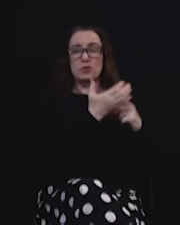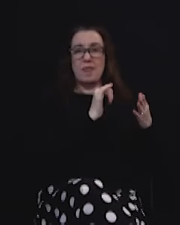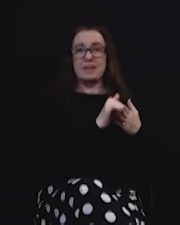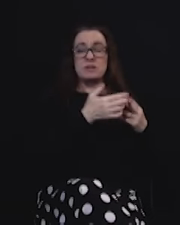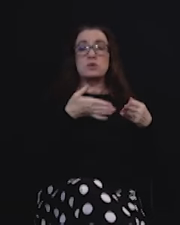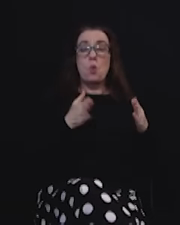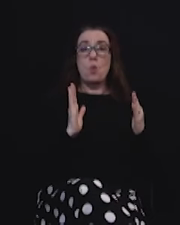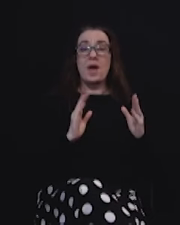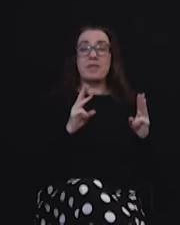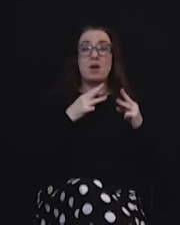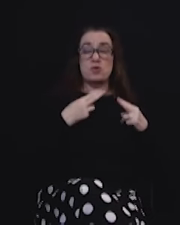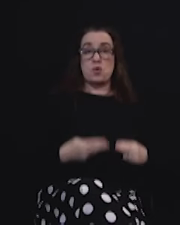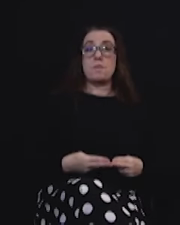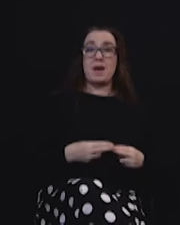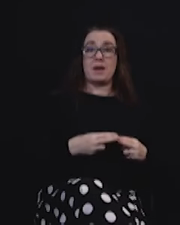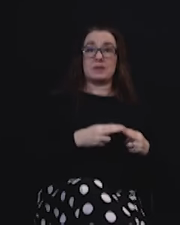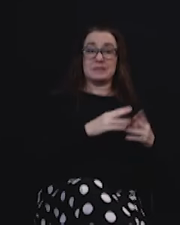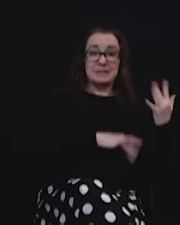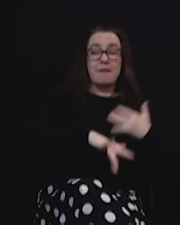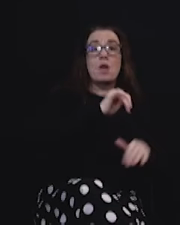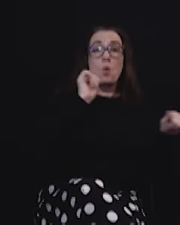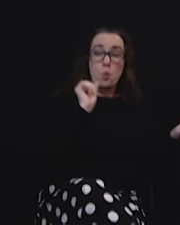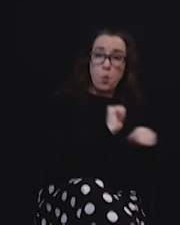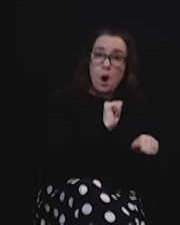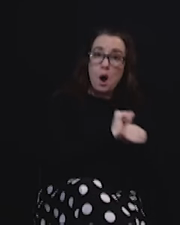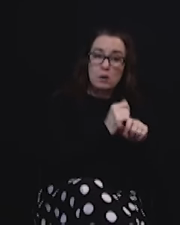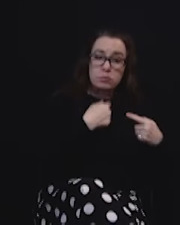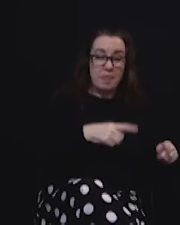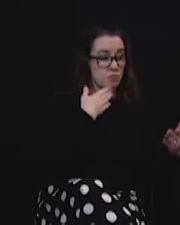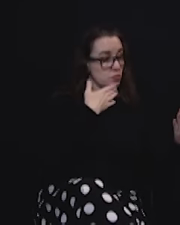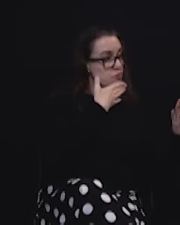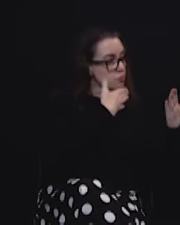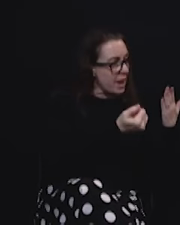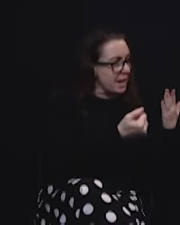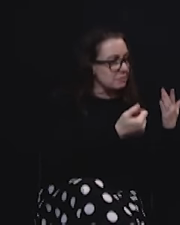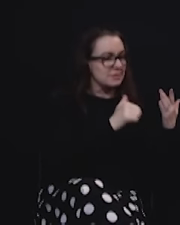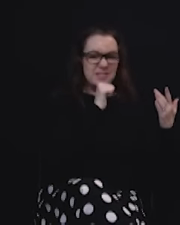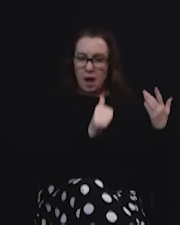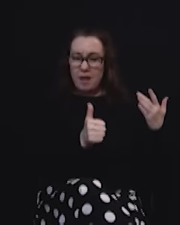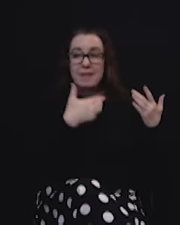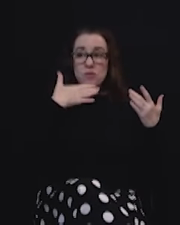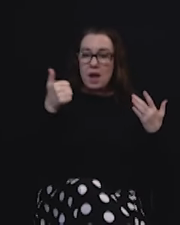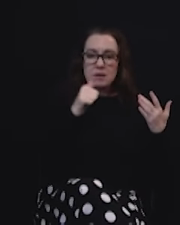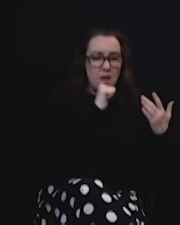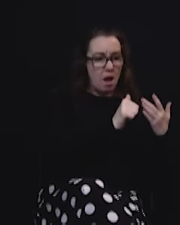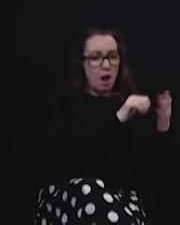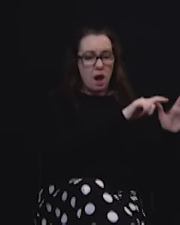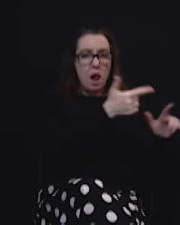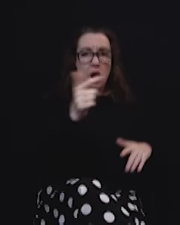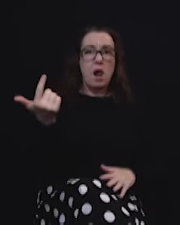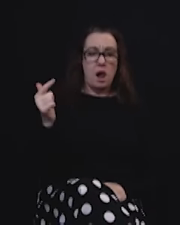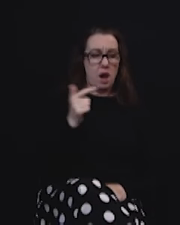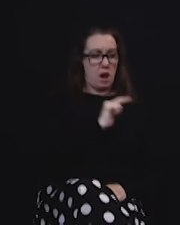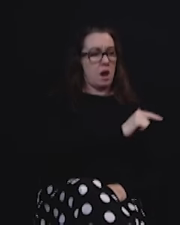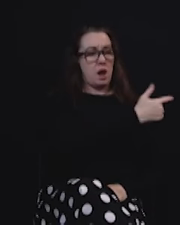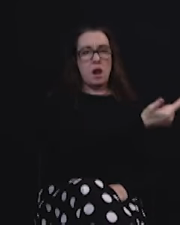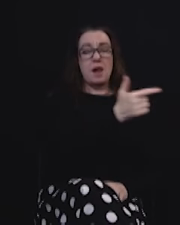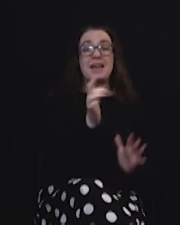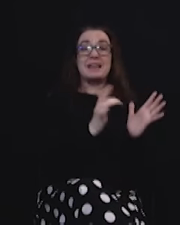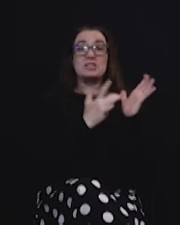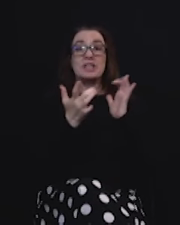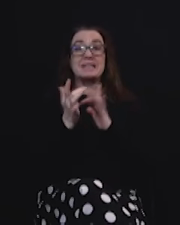human civilizations work. It's the way we think this is what's great, and then it's not. Then this is great, then it's not. Then this is, Jesus comes in